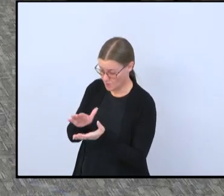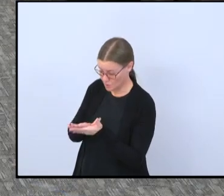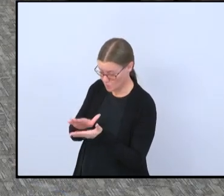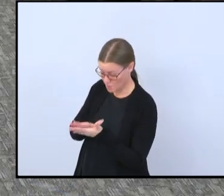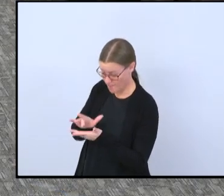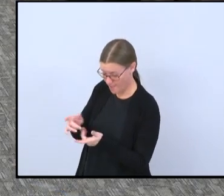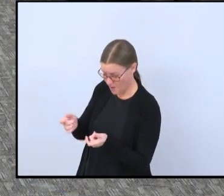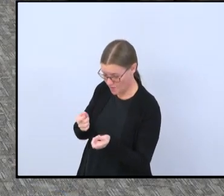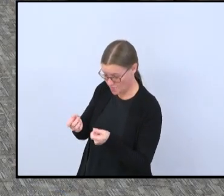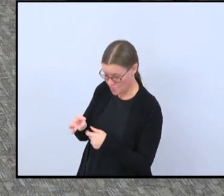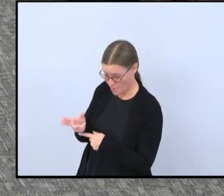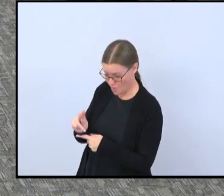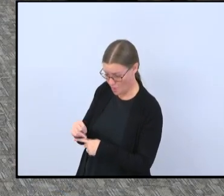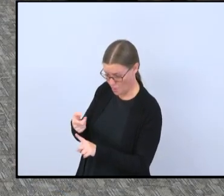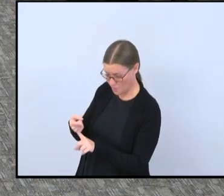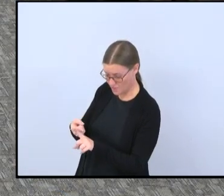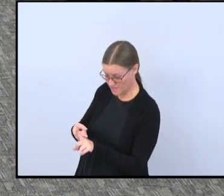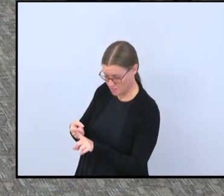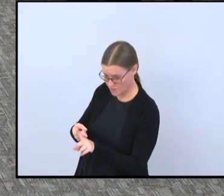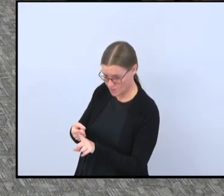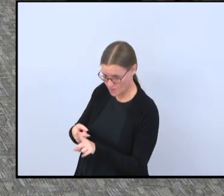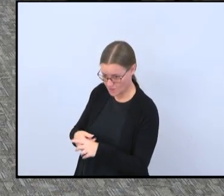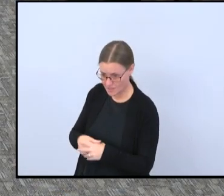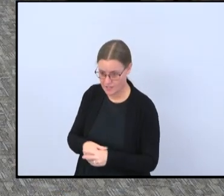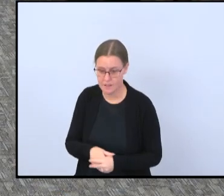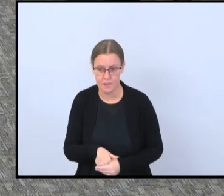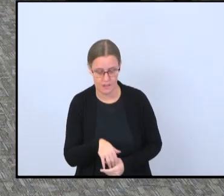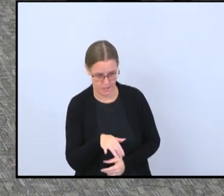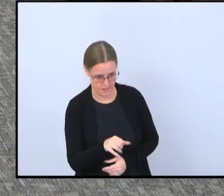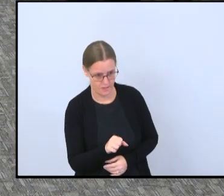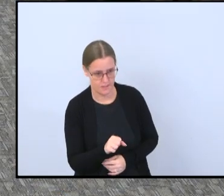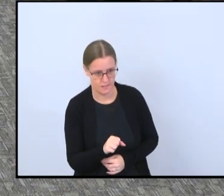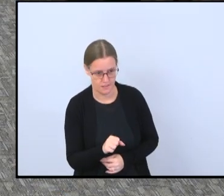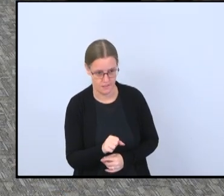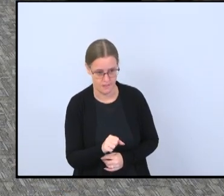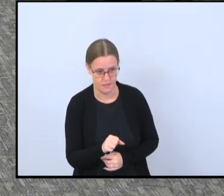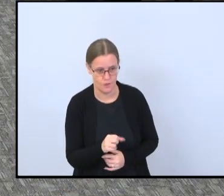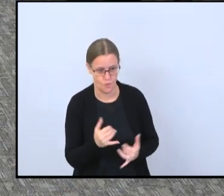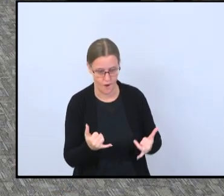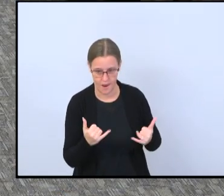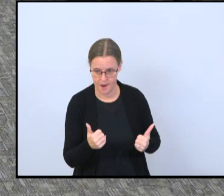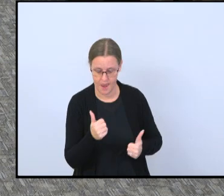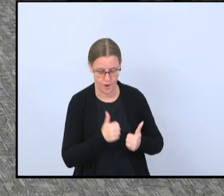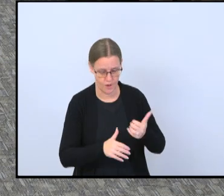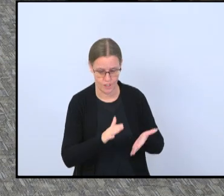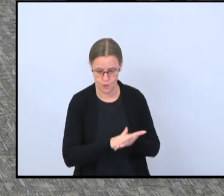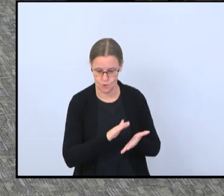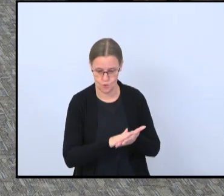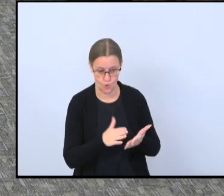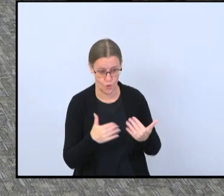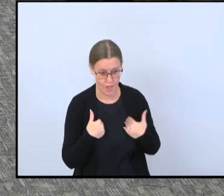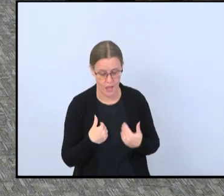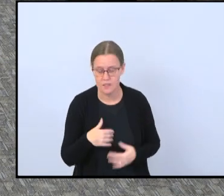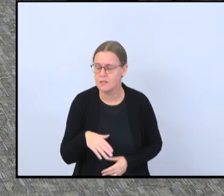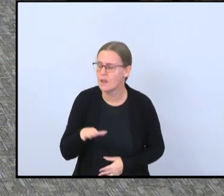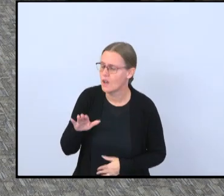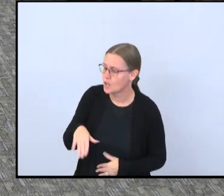their temperature? Right now, we have in every school and every location. So like after, late